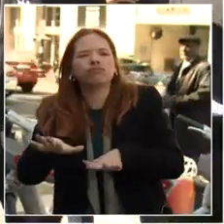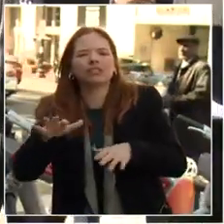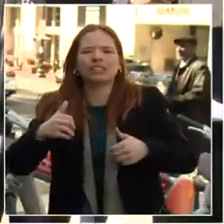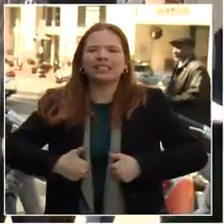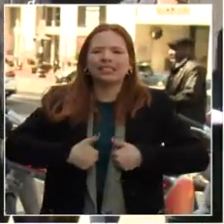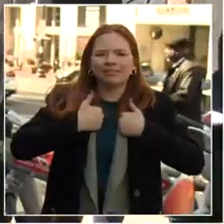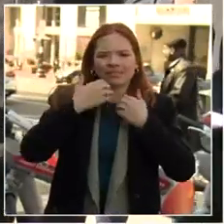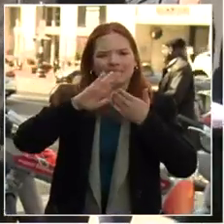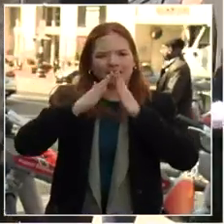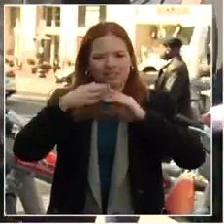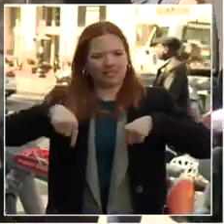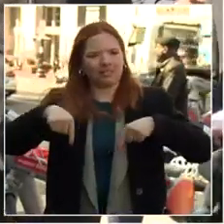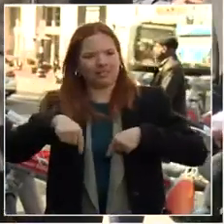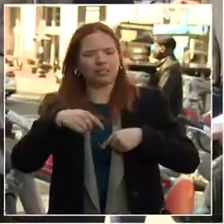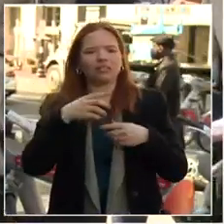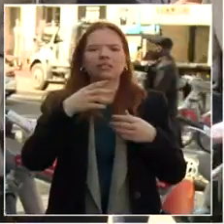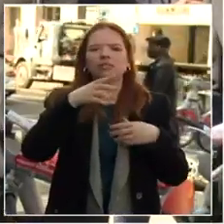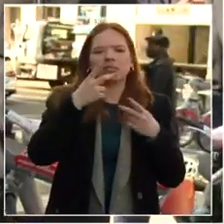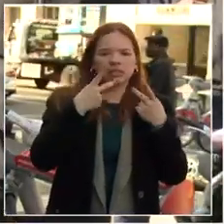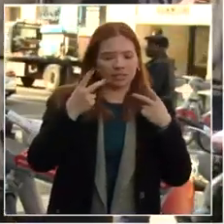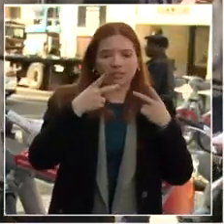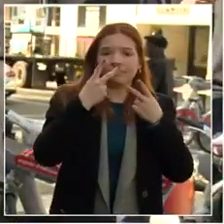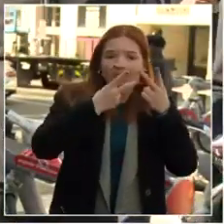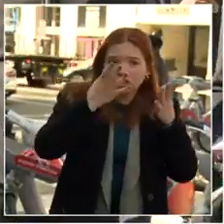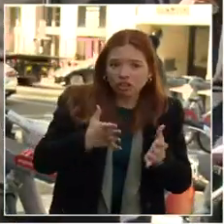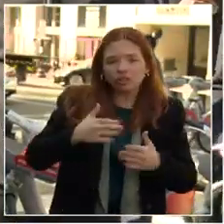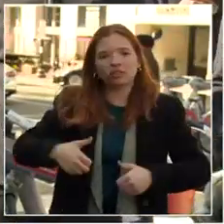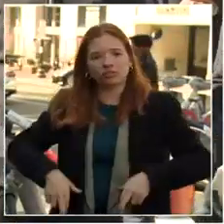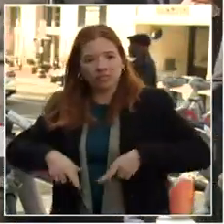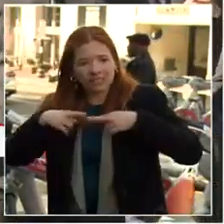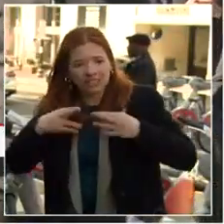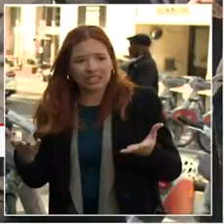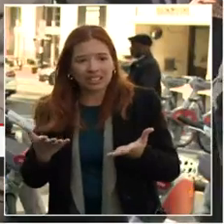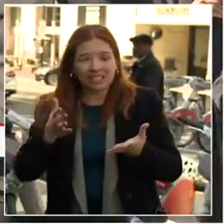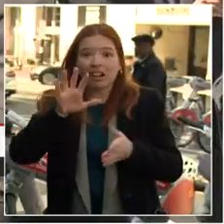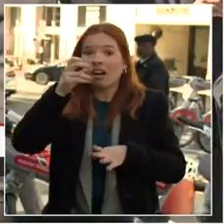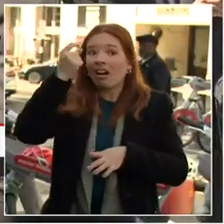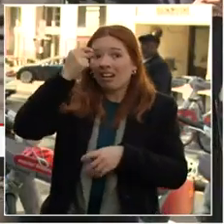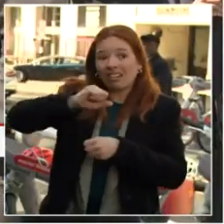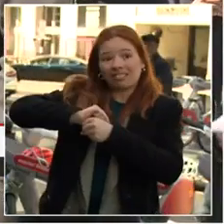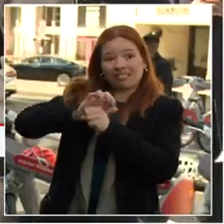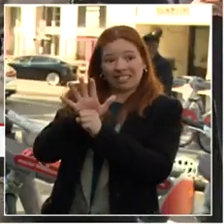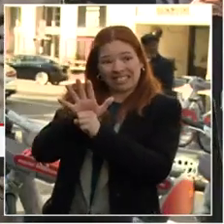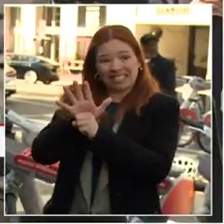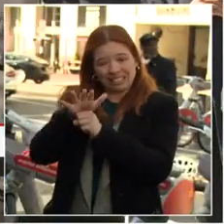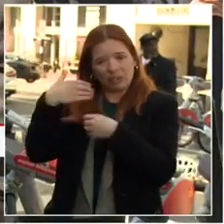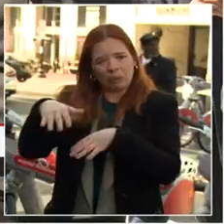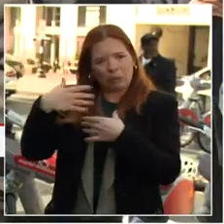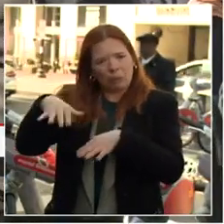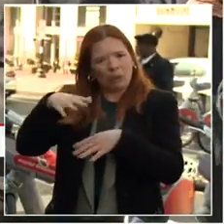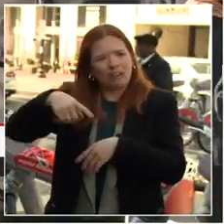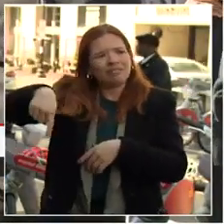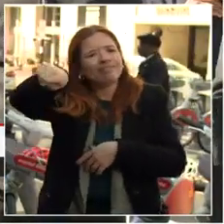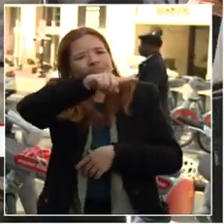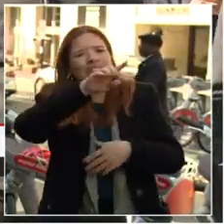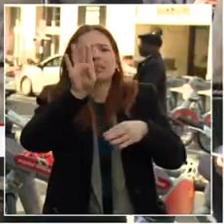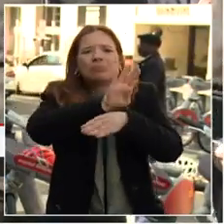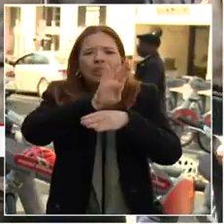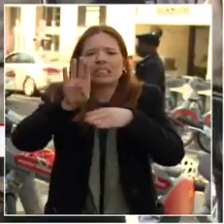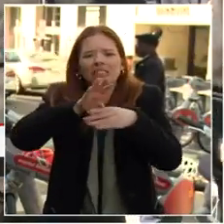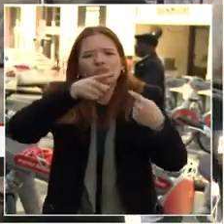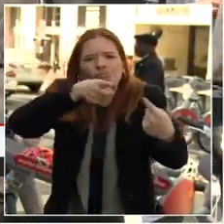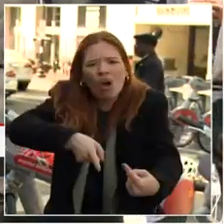of DC. During the pandemic, when many businesses were struggling, the Streeteries were